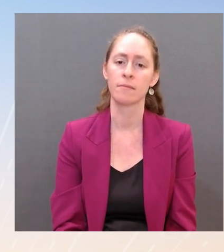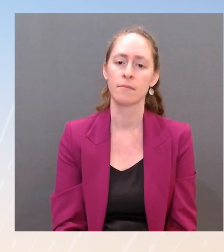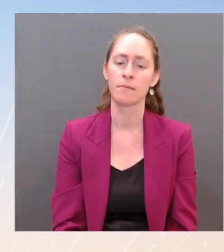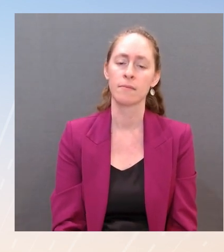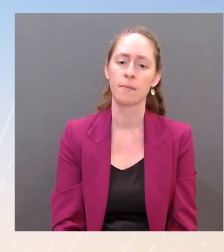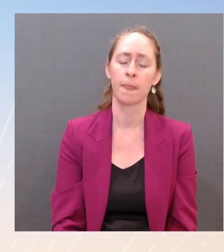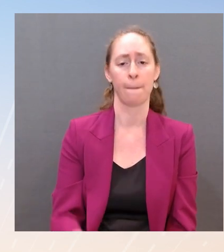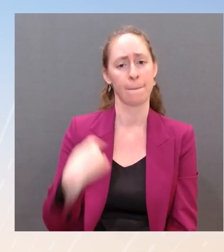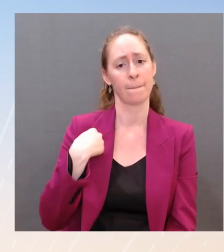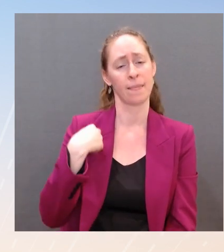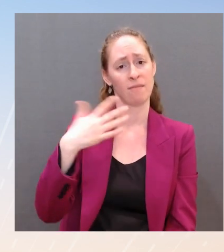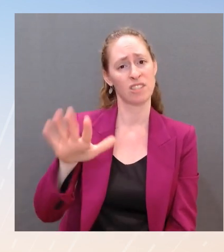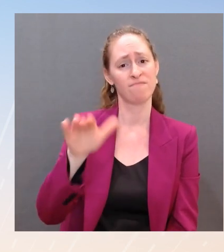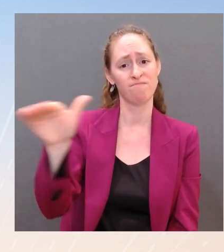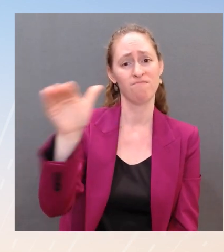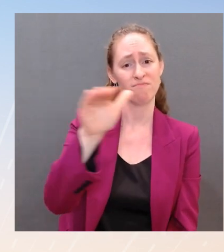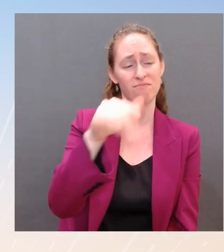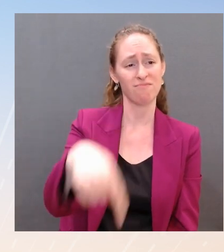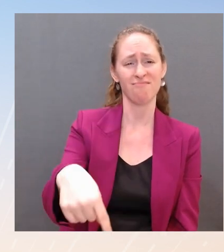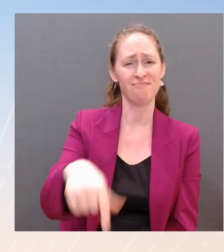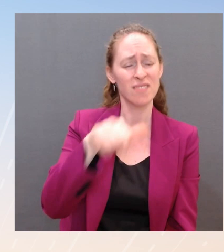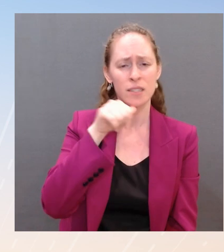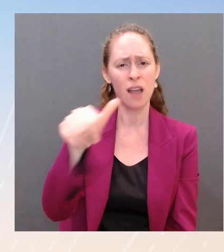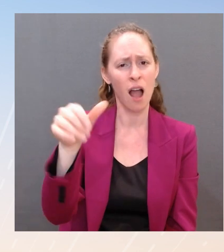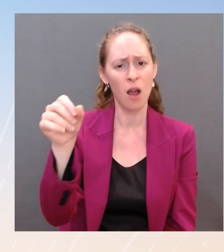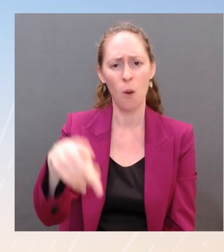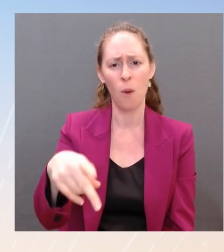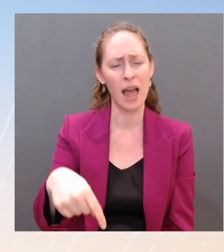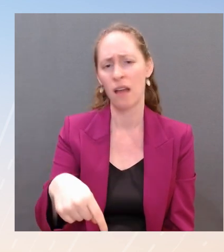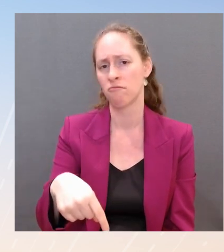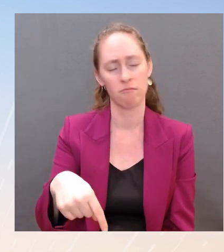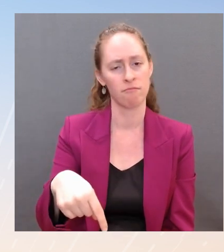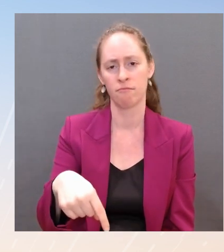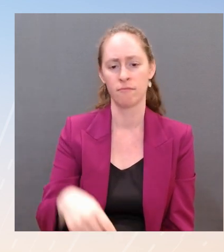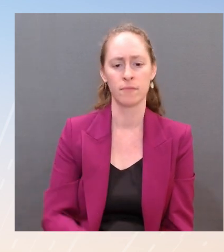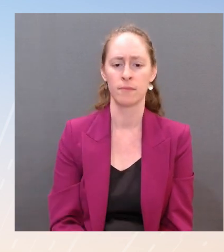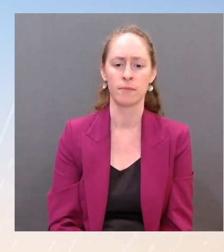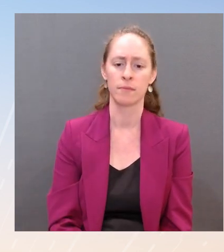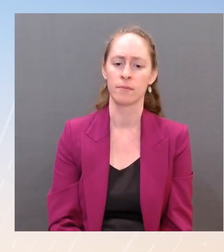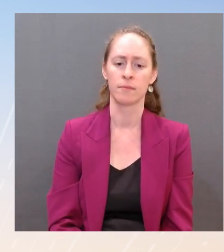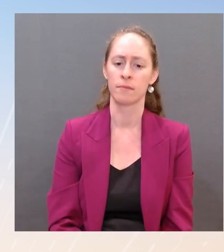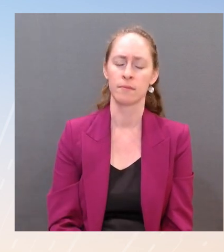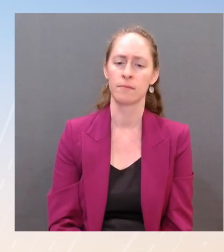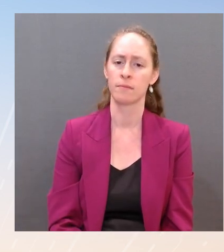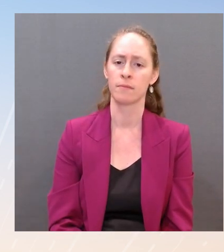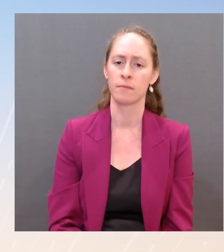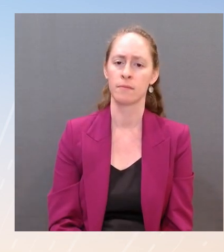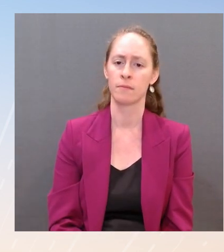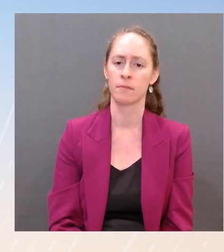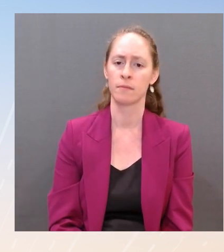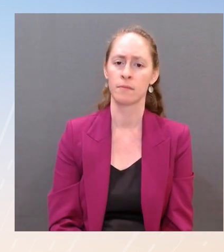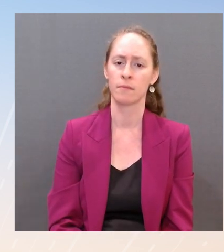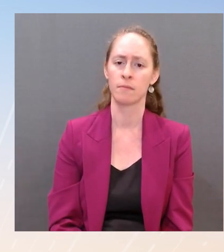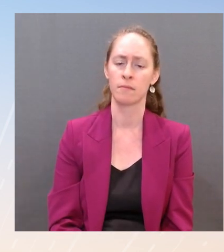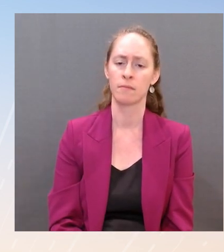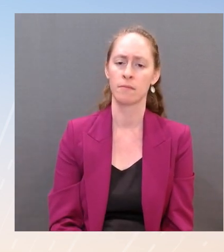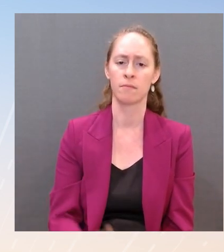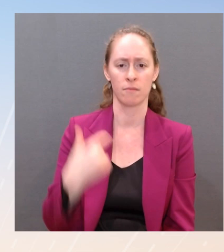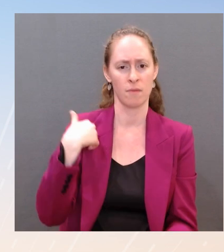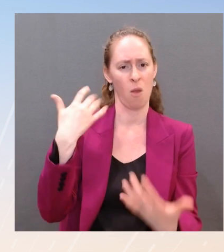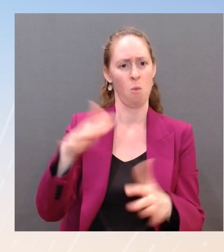to really talk about it. You know, I don't want anyone to go through, you know, what they have.